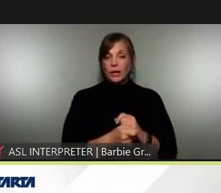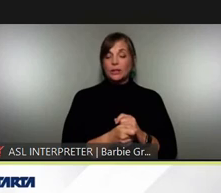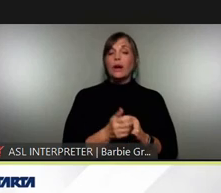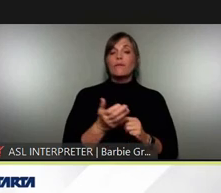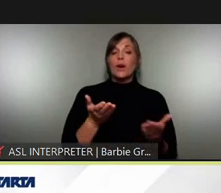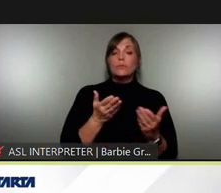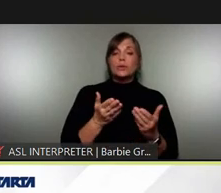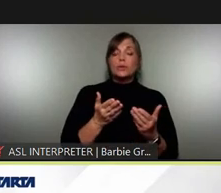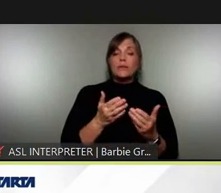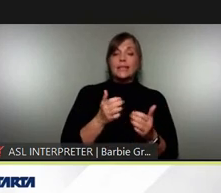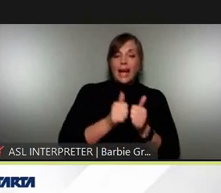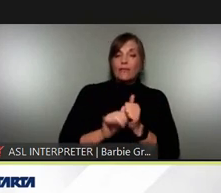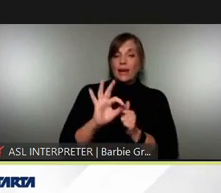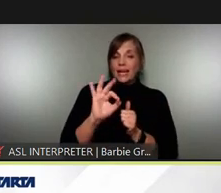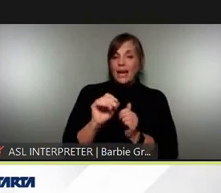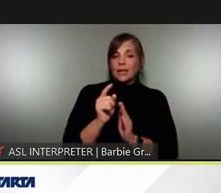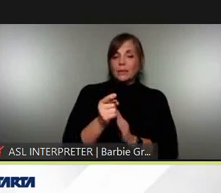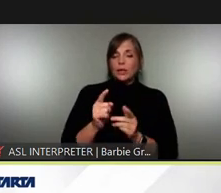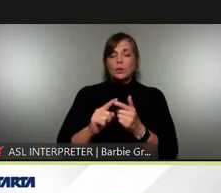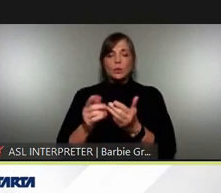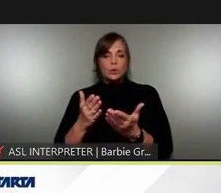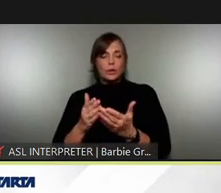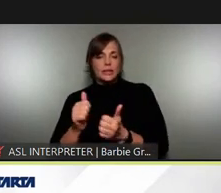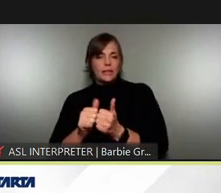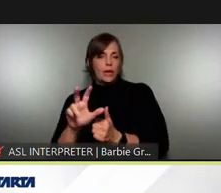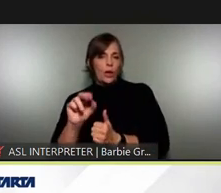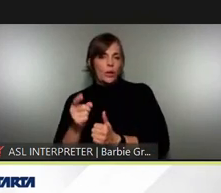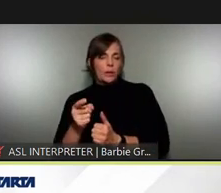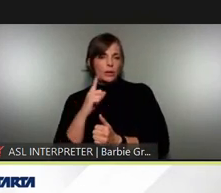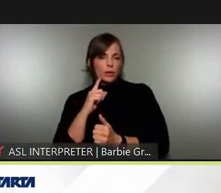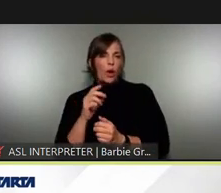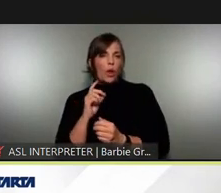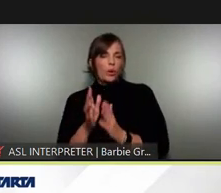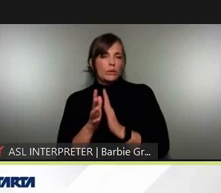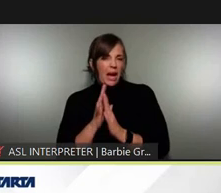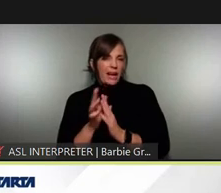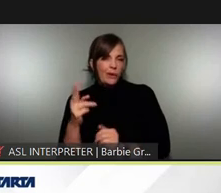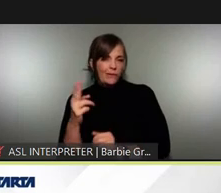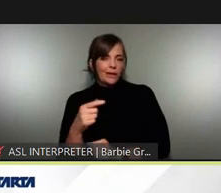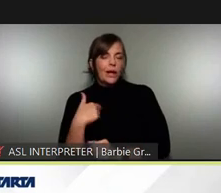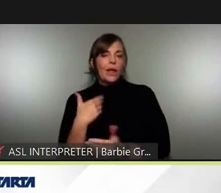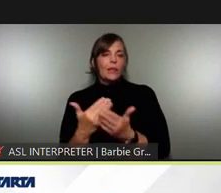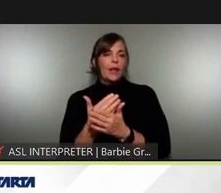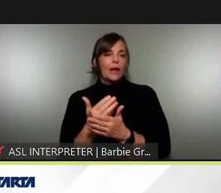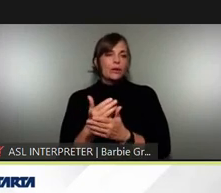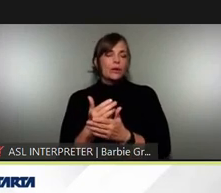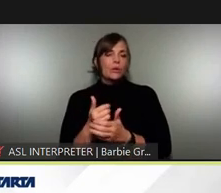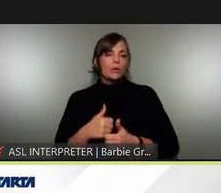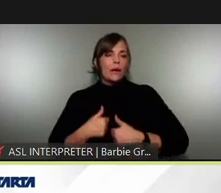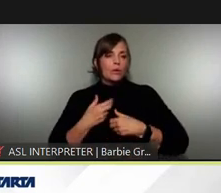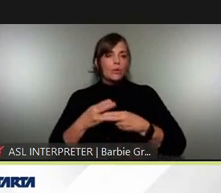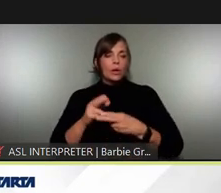some of these higher demand corridors. And we refer to this new level of service during the pandemic as core